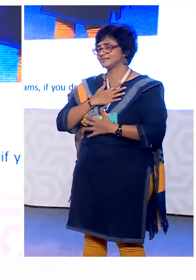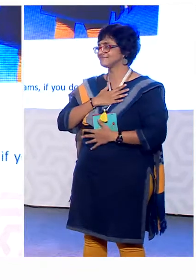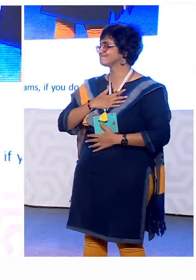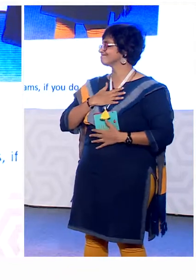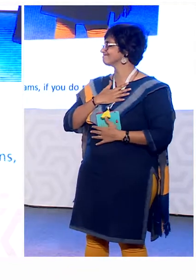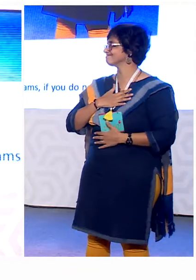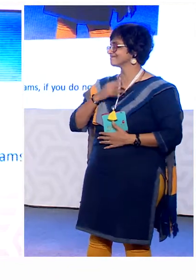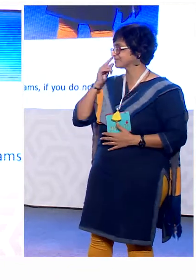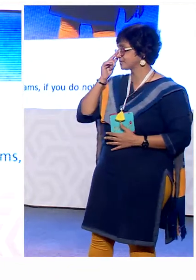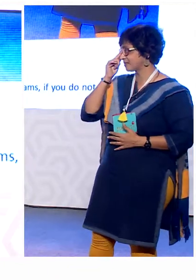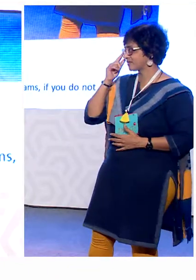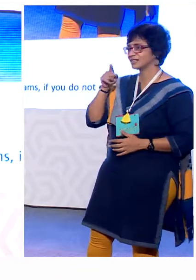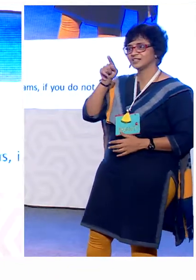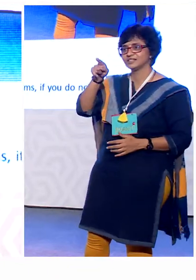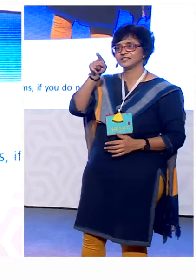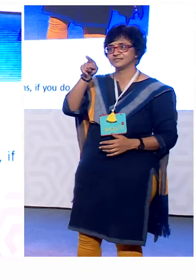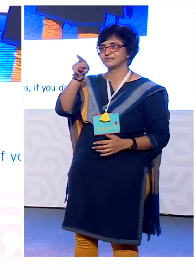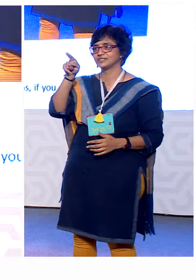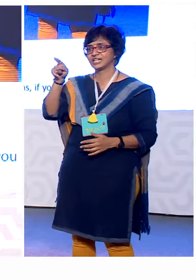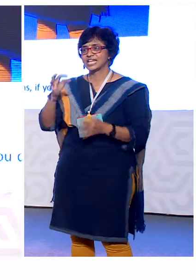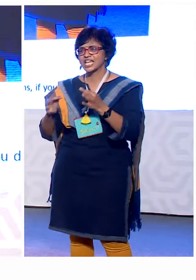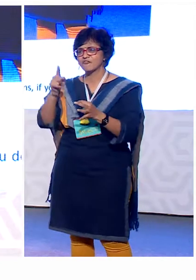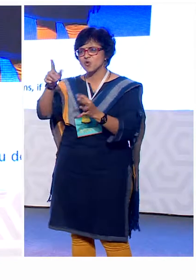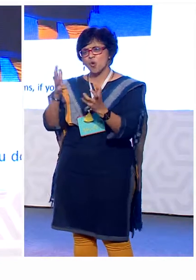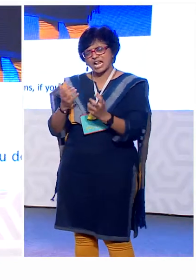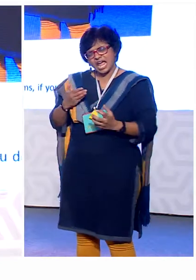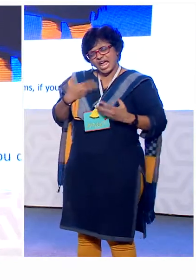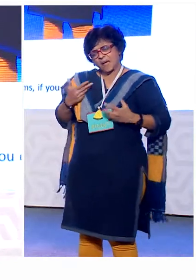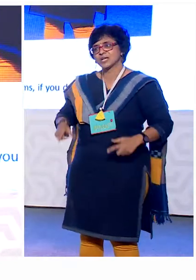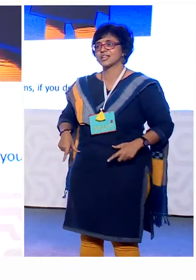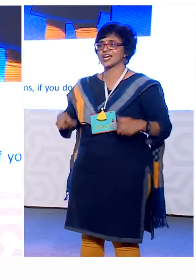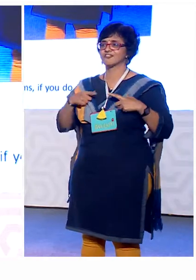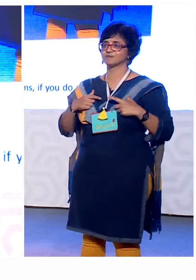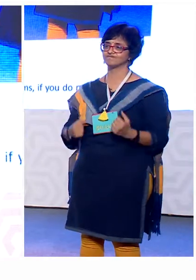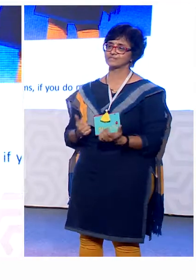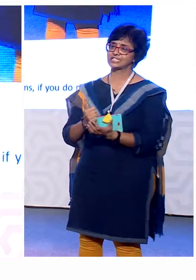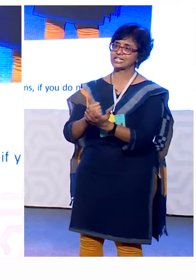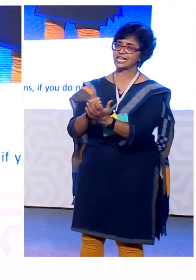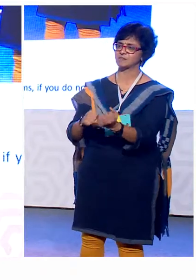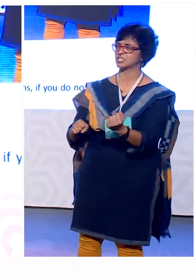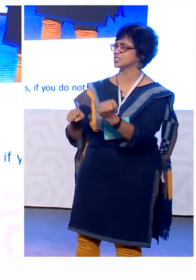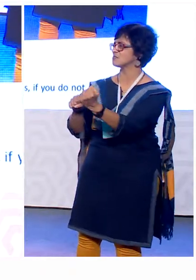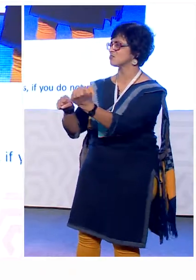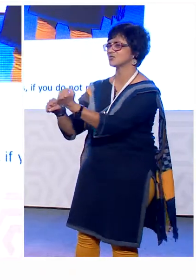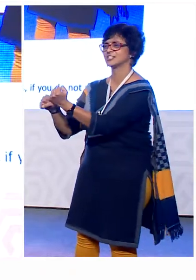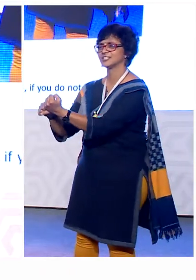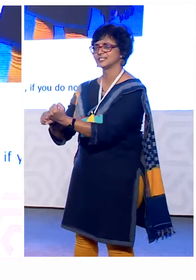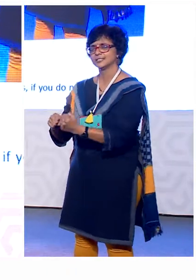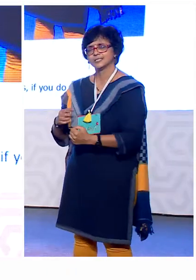There is burnout. This is what stops you burning out. That's the contract you make with God. That's the contract you make with